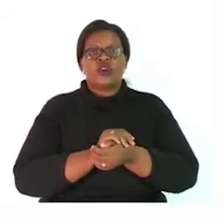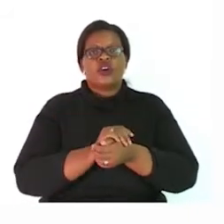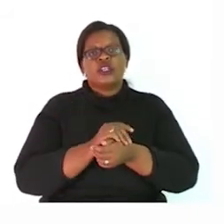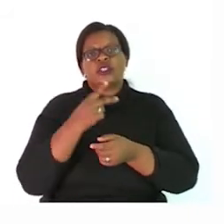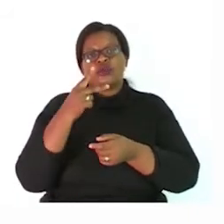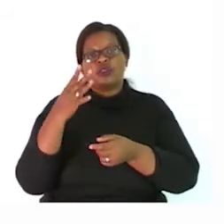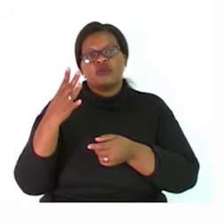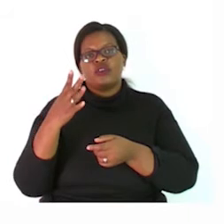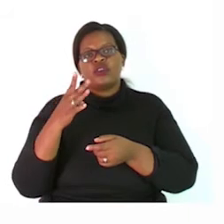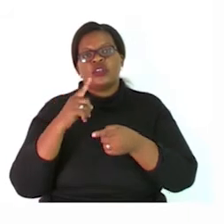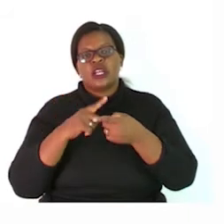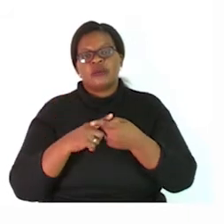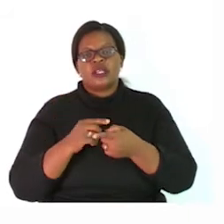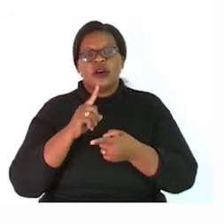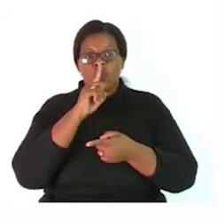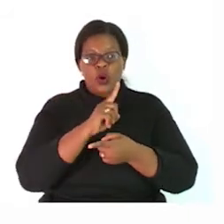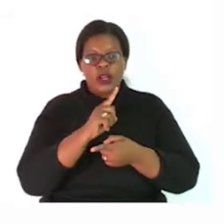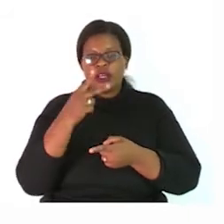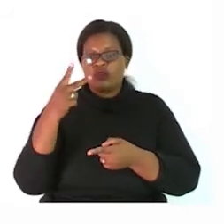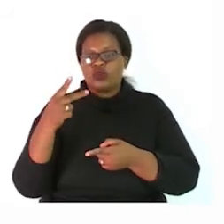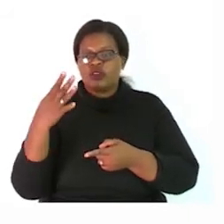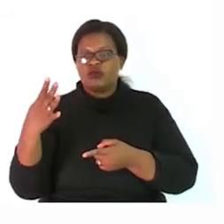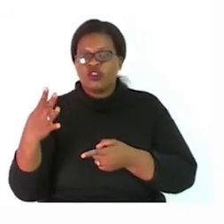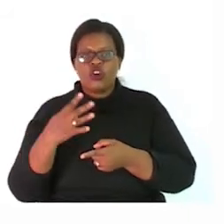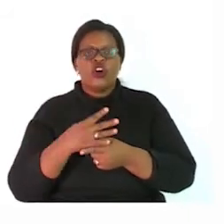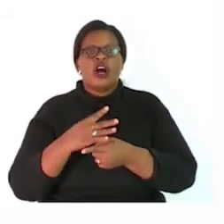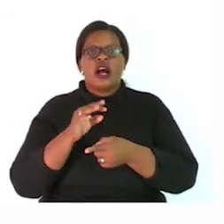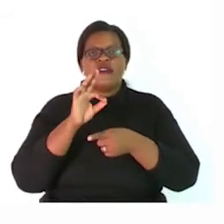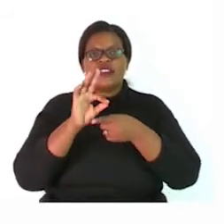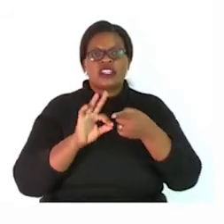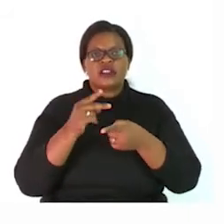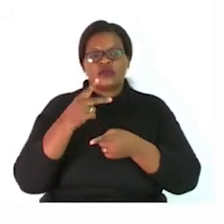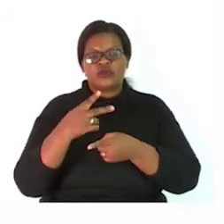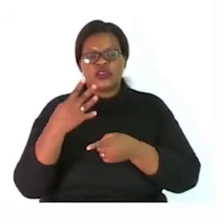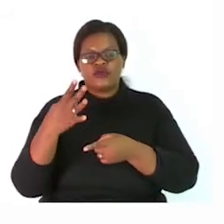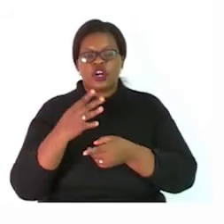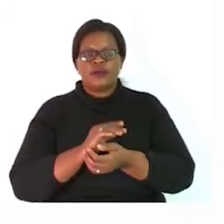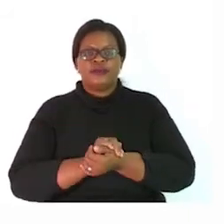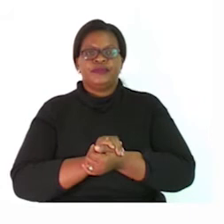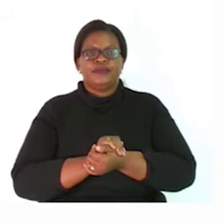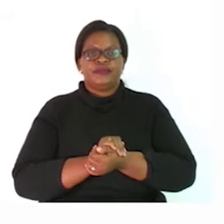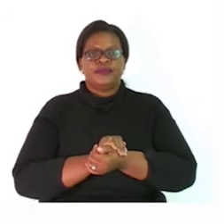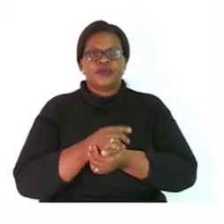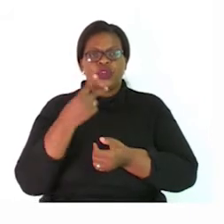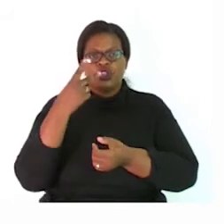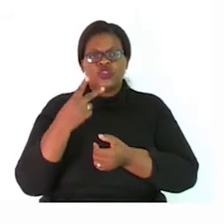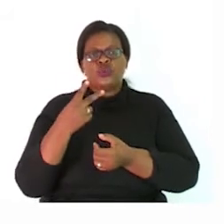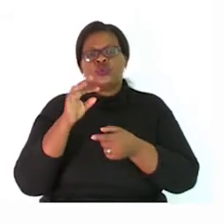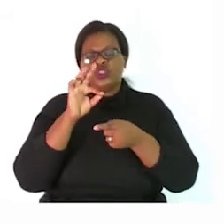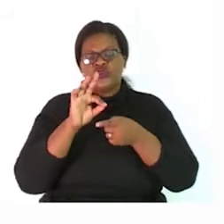times. So 1 as well as 24 are factors of 24. 2 divided